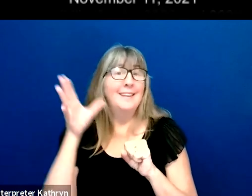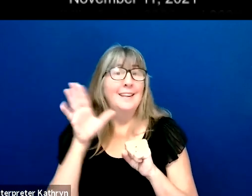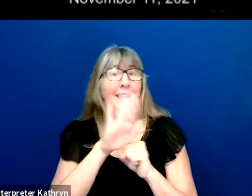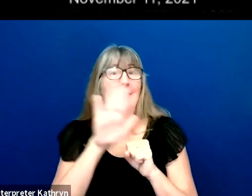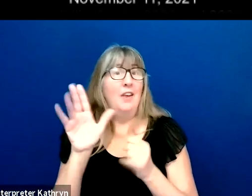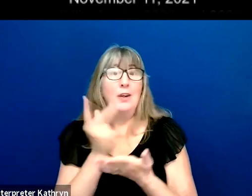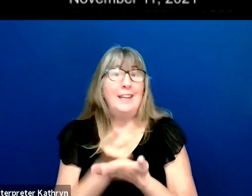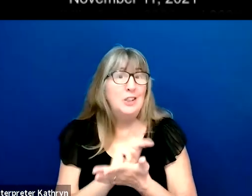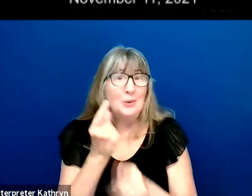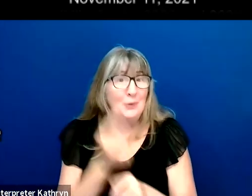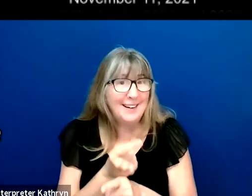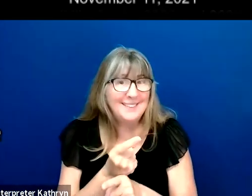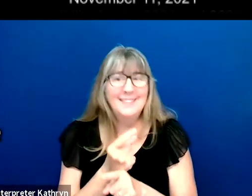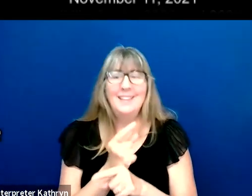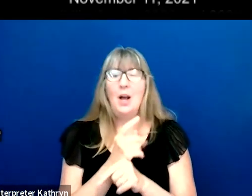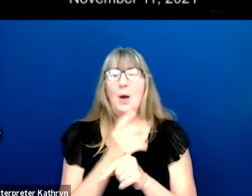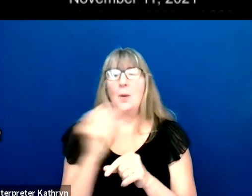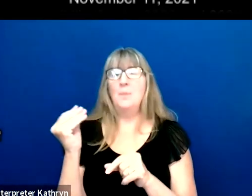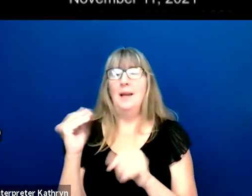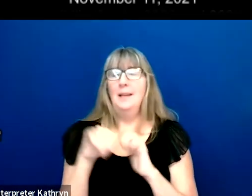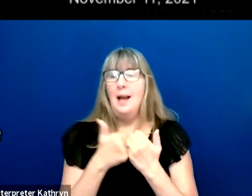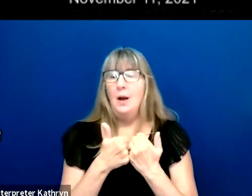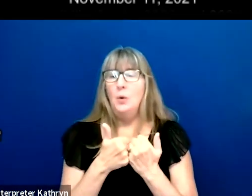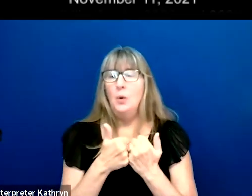kitchen, right? And how